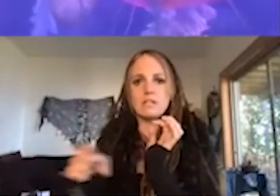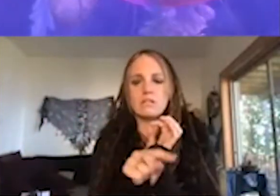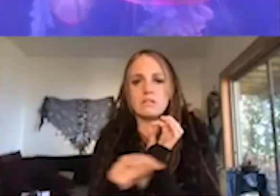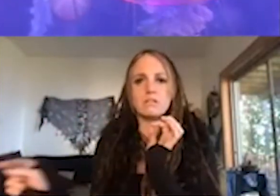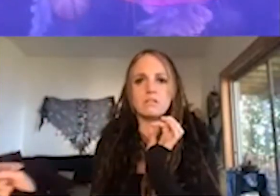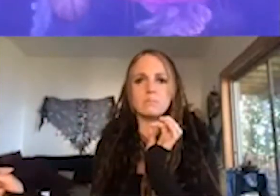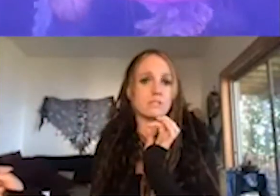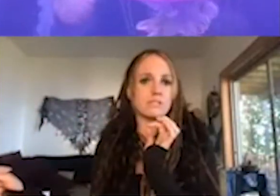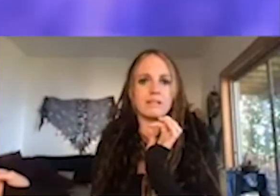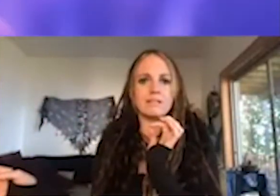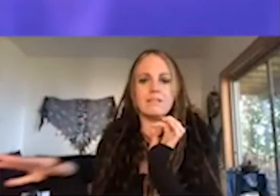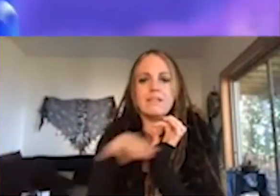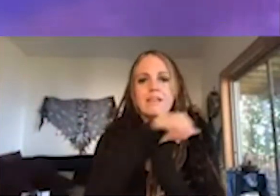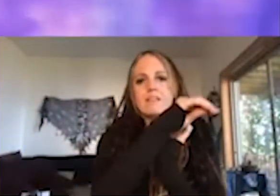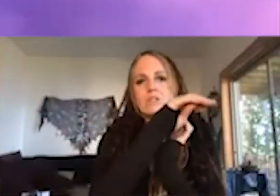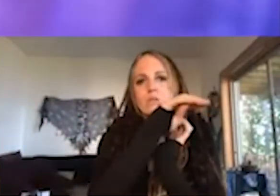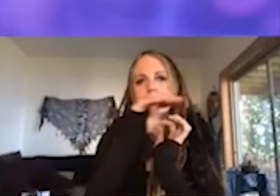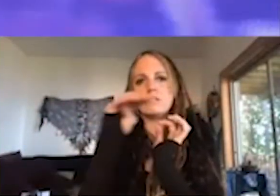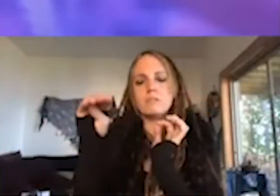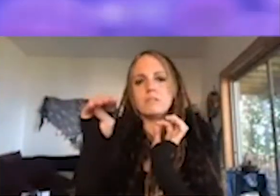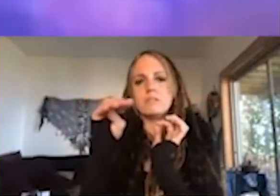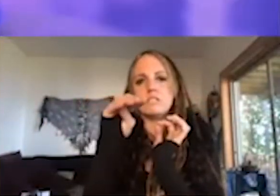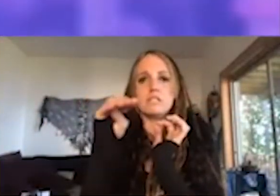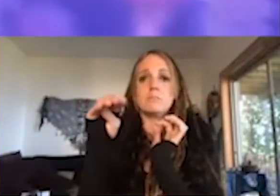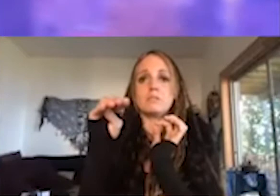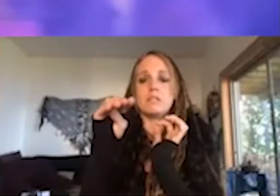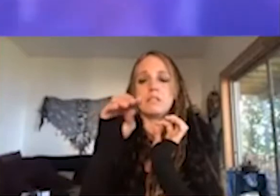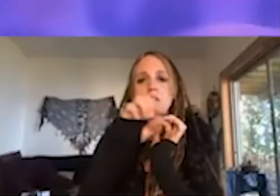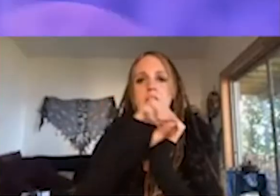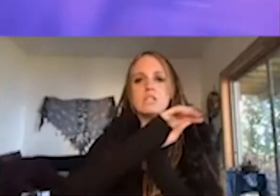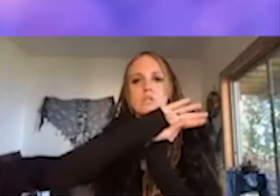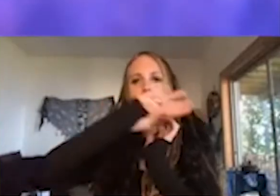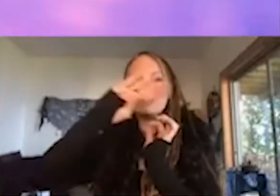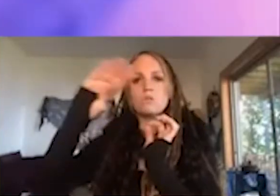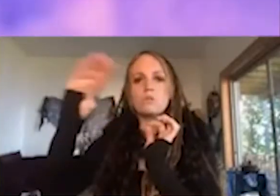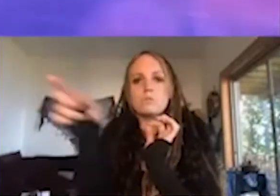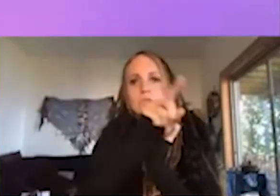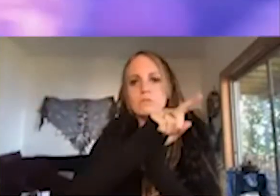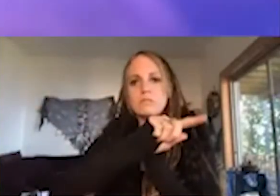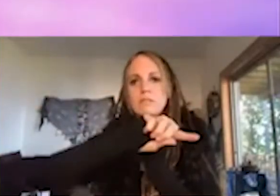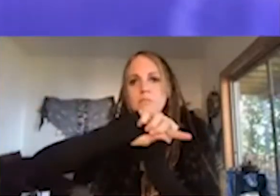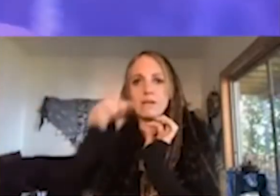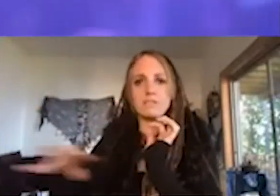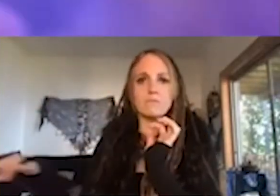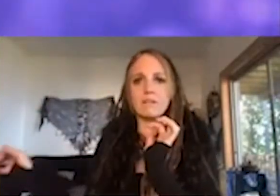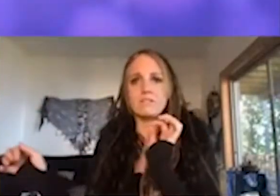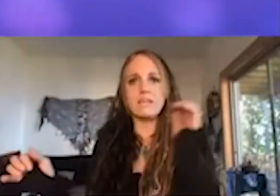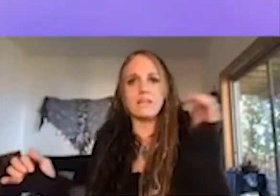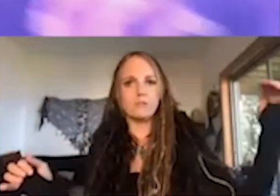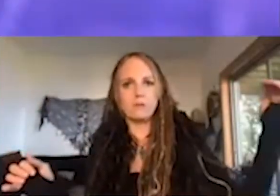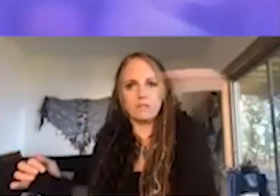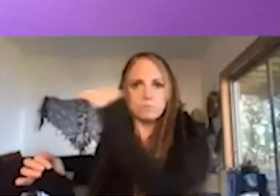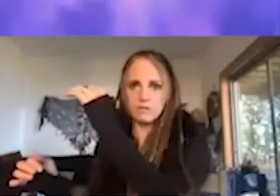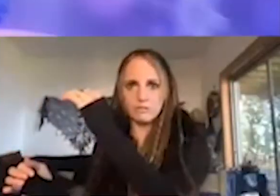staging her personality. And then you can watch in Marlin's staging his personality. So like Dory will go through something bouncing around,